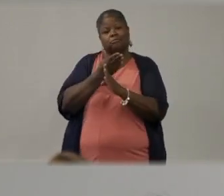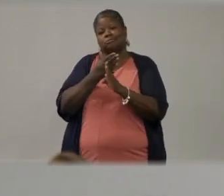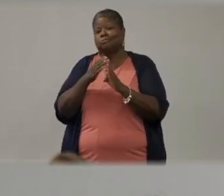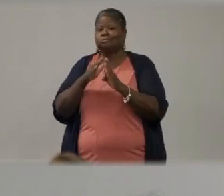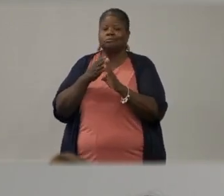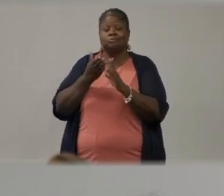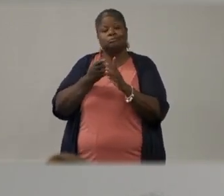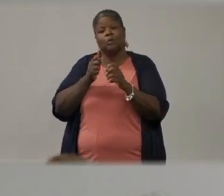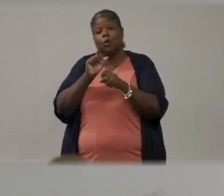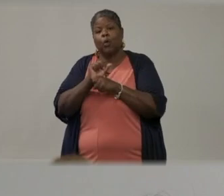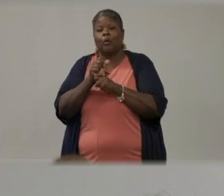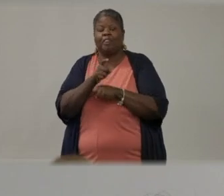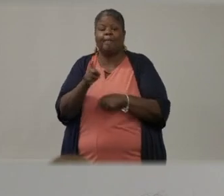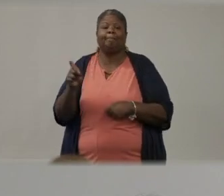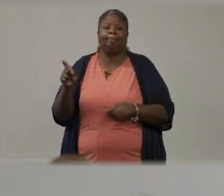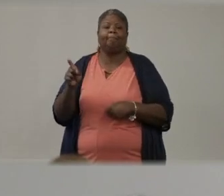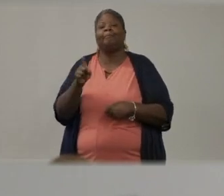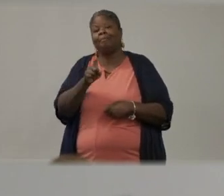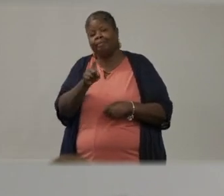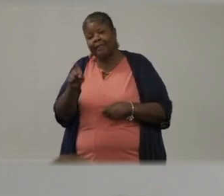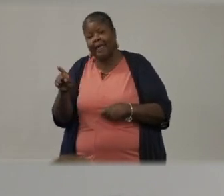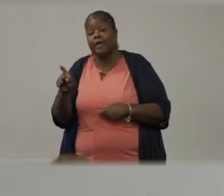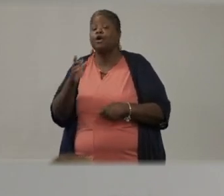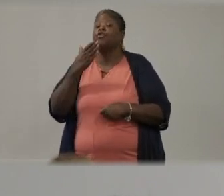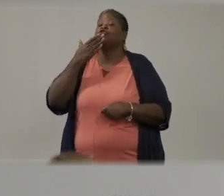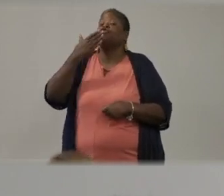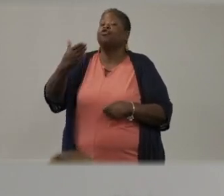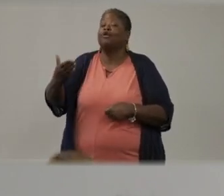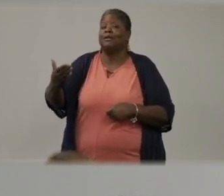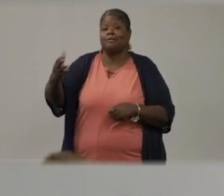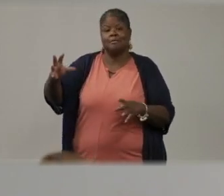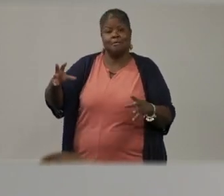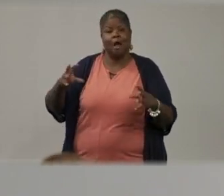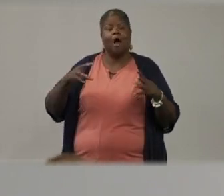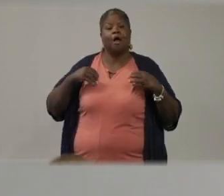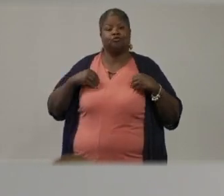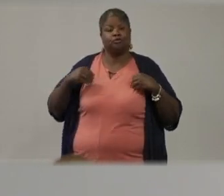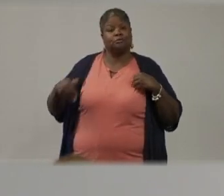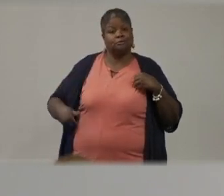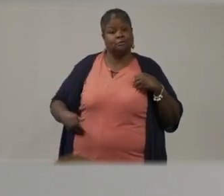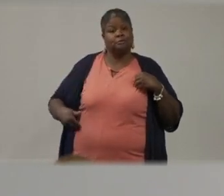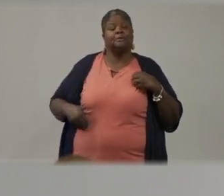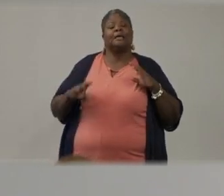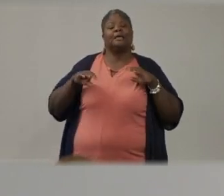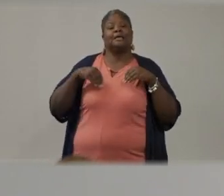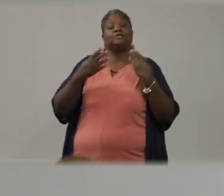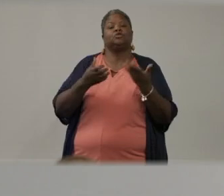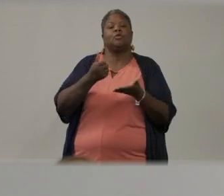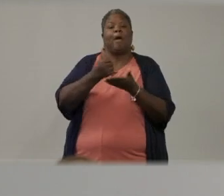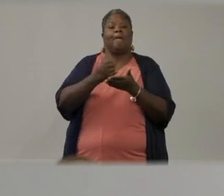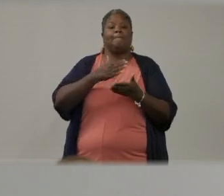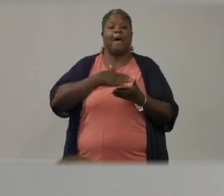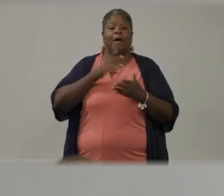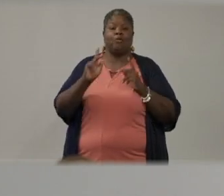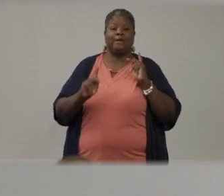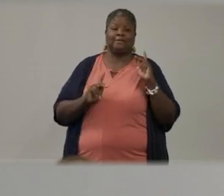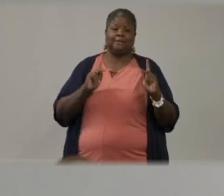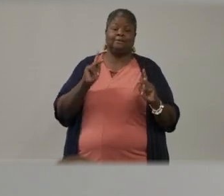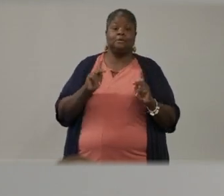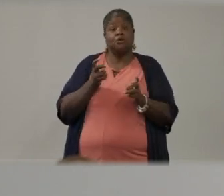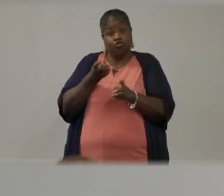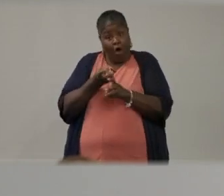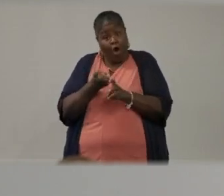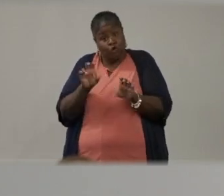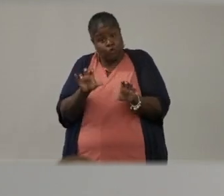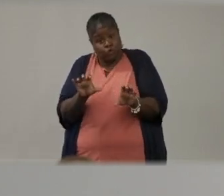with them so that they could, in good conscience, continue to give mercy to my residents. It's hard to